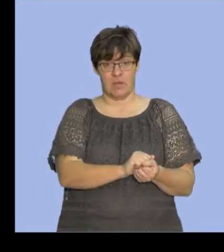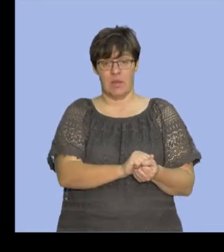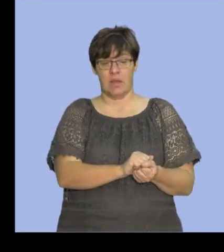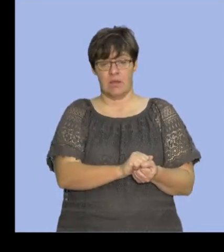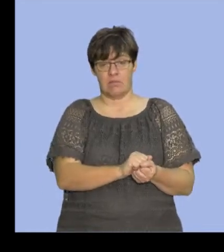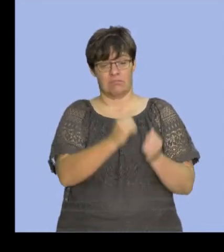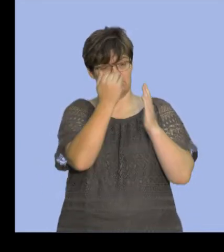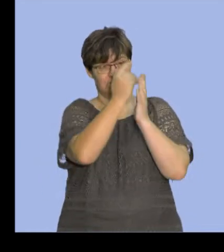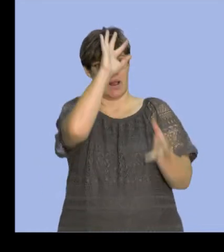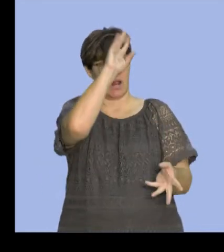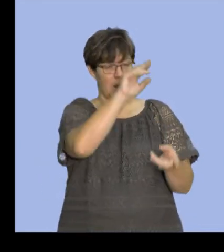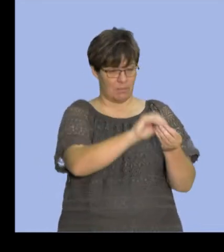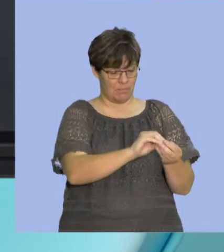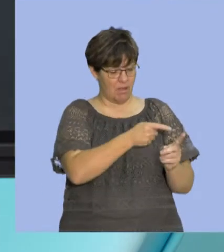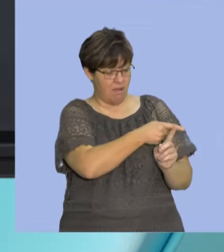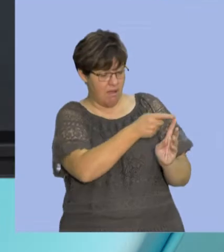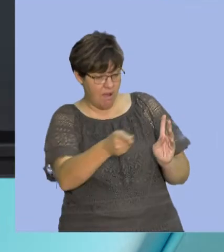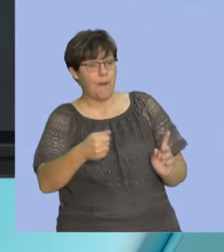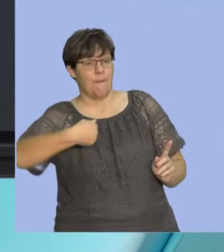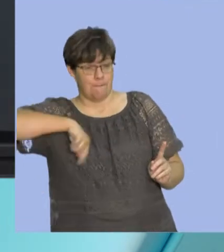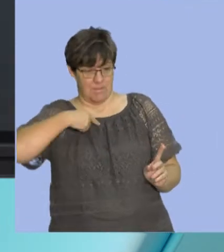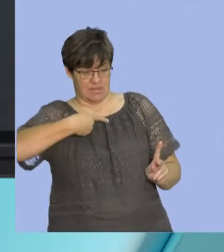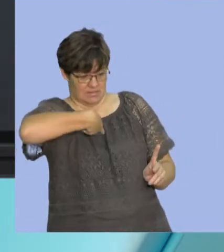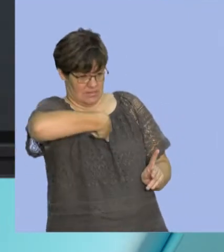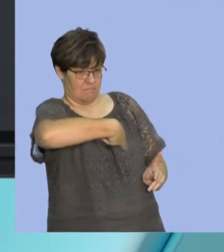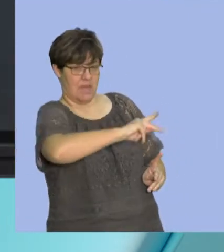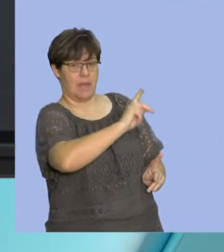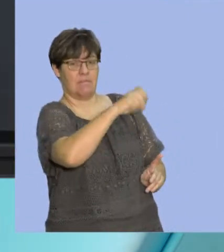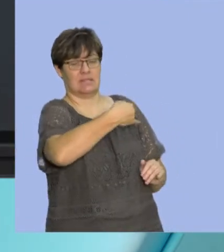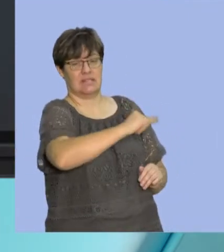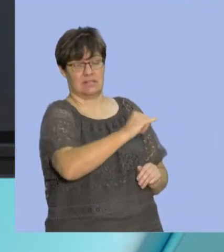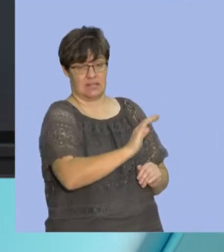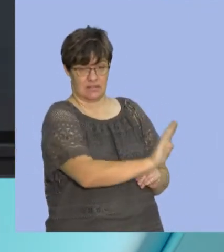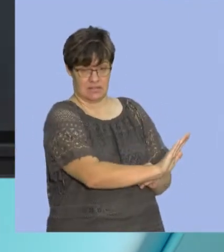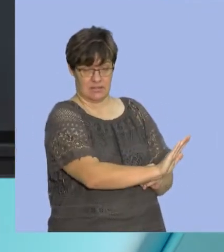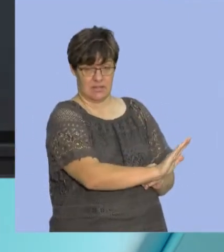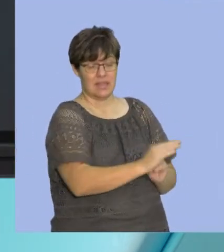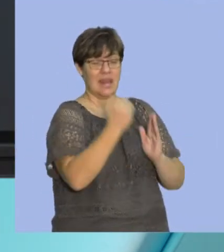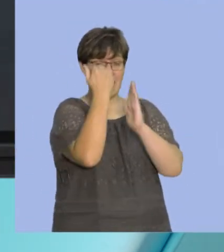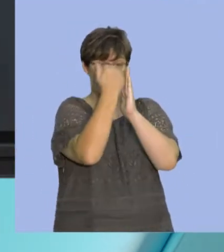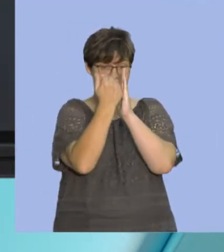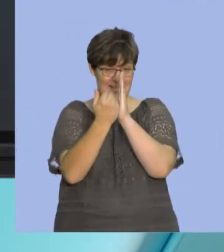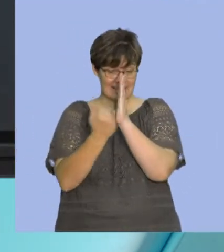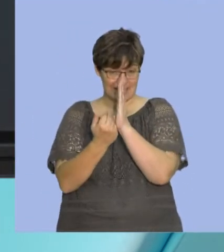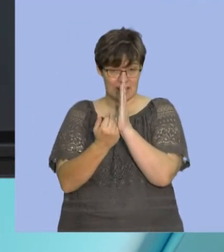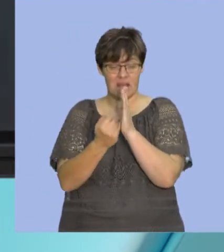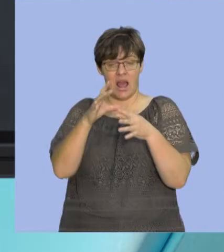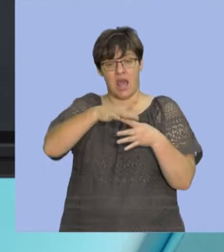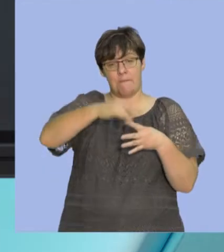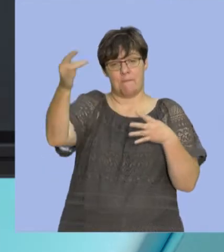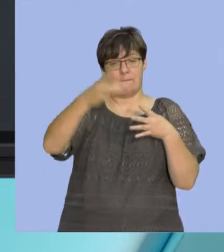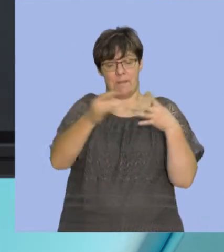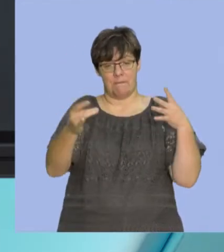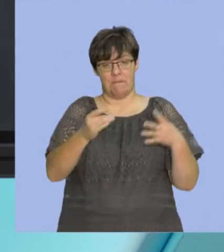it's a cumulative summary of all your creditors, and your creditors list, which is an extract of